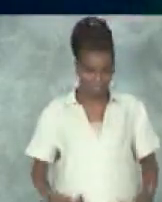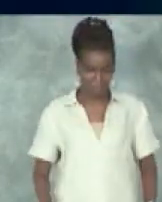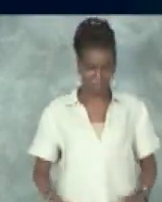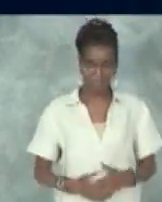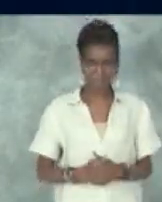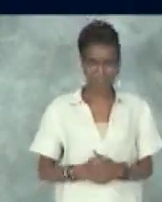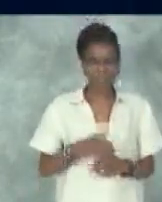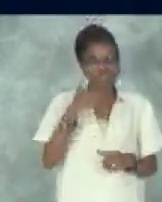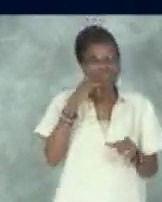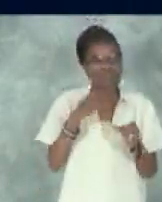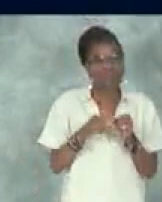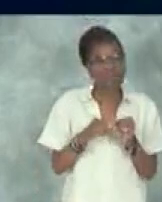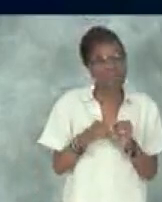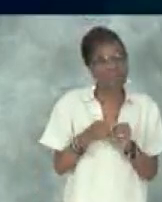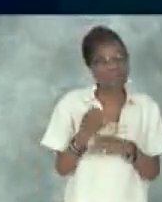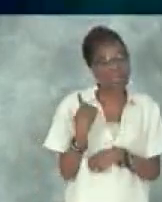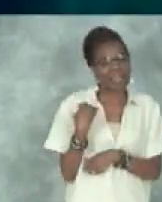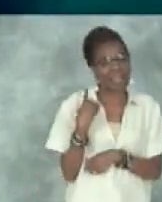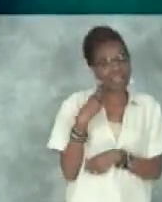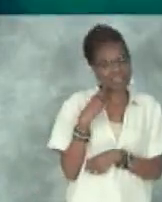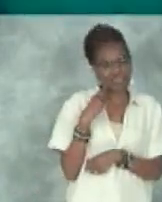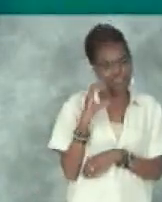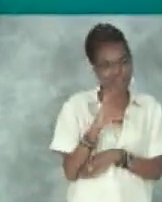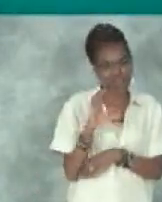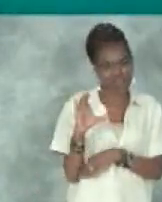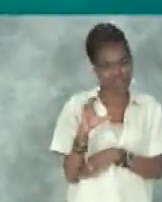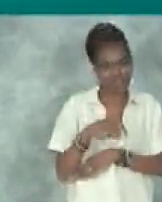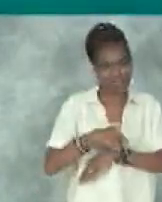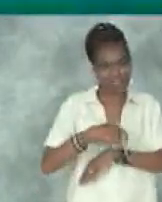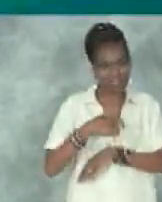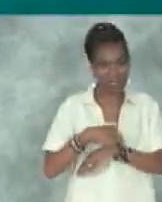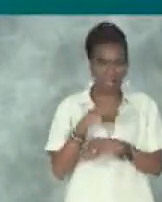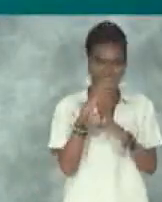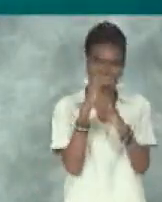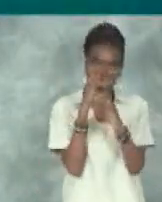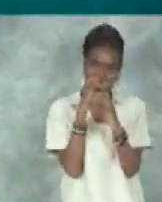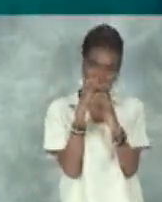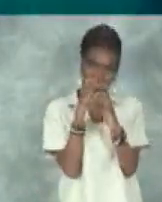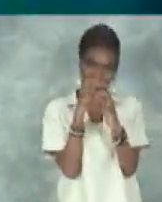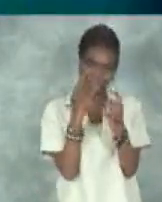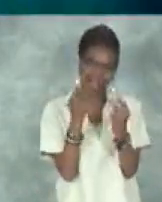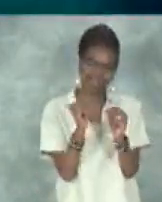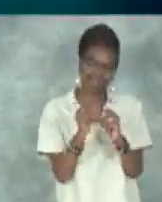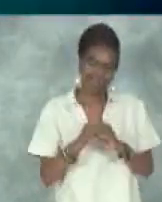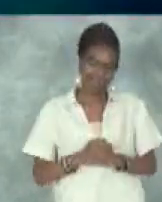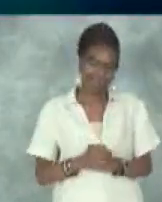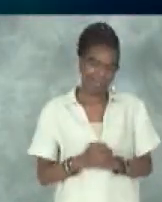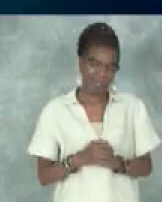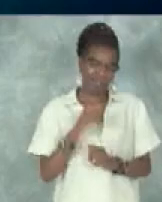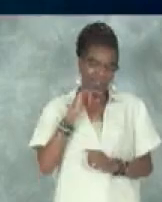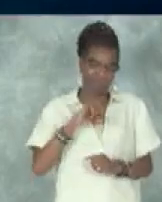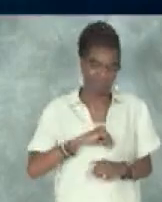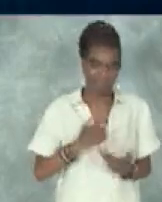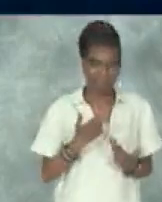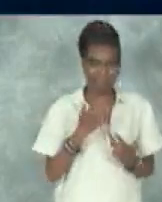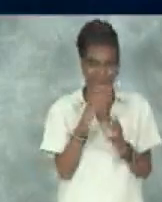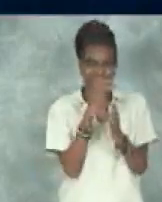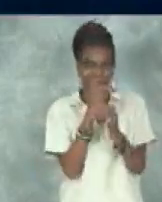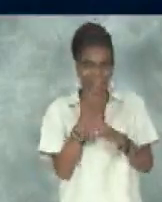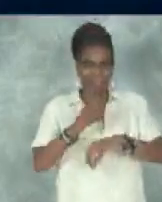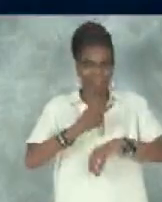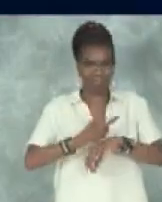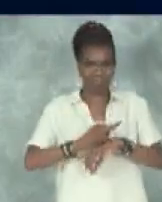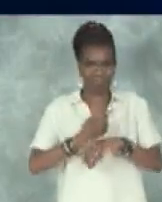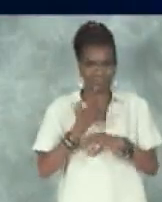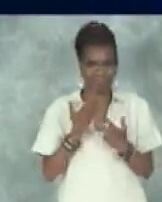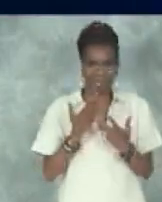remember last year around Christmas, I tried to play the trumpet and back Thanksgiving tried to play the trumpet and I